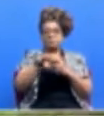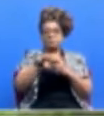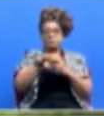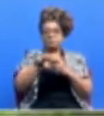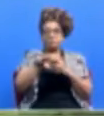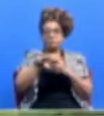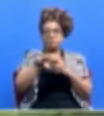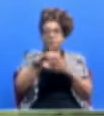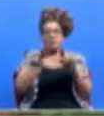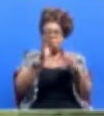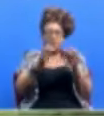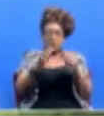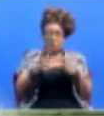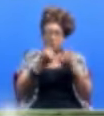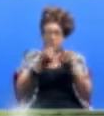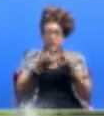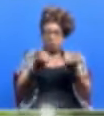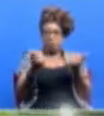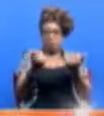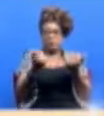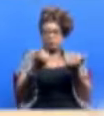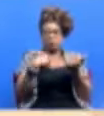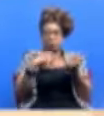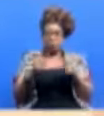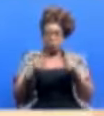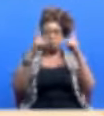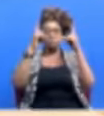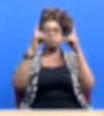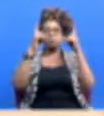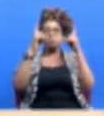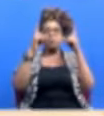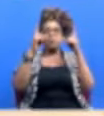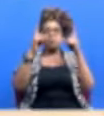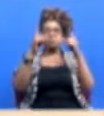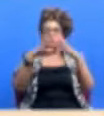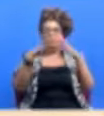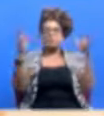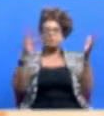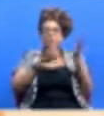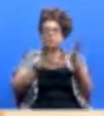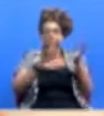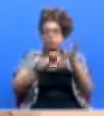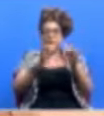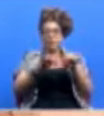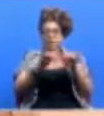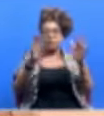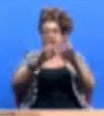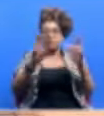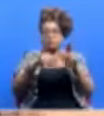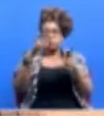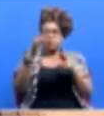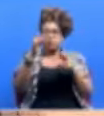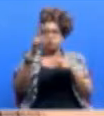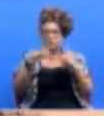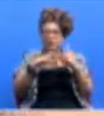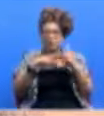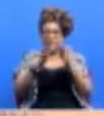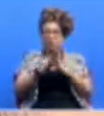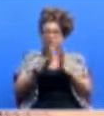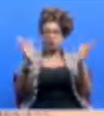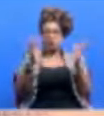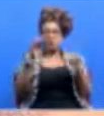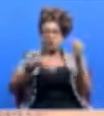Akiteleza kidogo namna hii, hii mnamchafa yeye kiboko. The mass registration exercise is in readiness for the 2027 general election, the